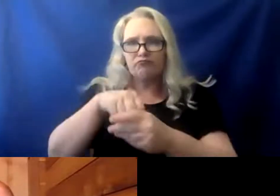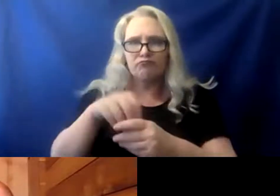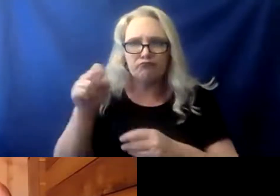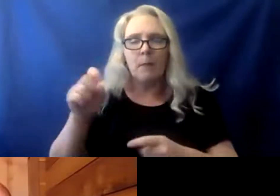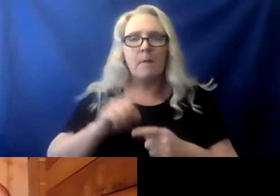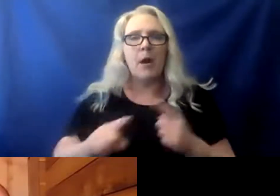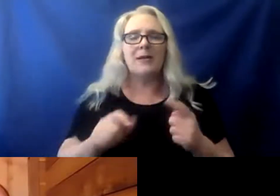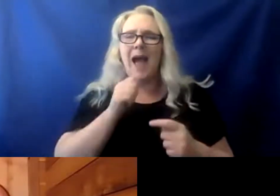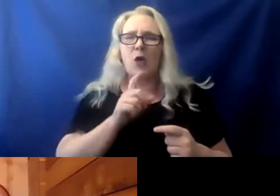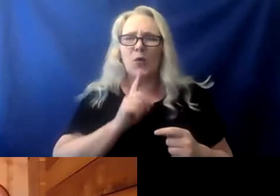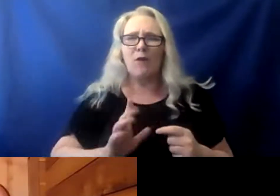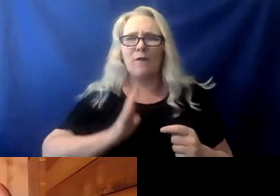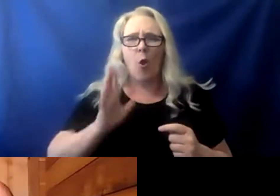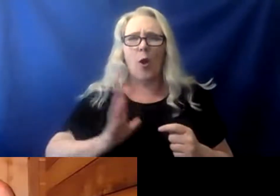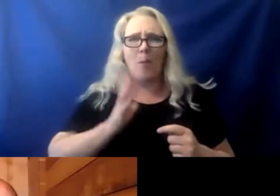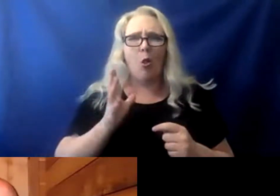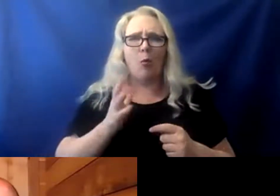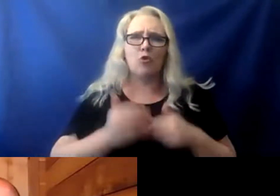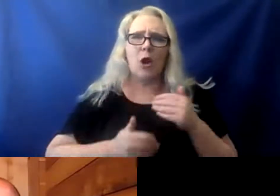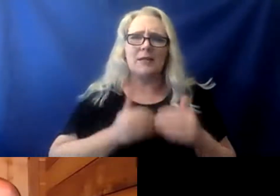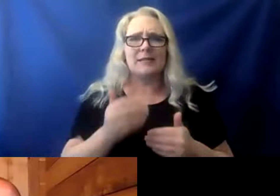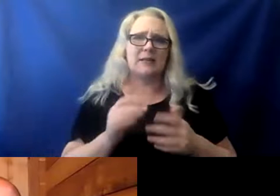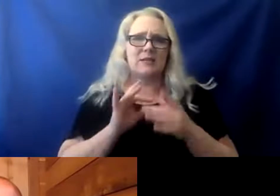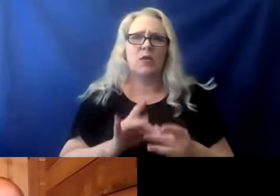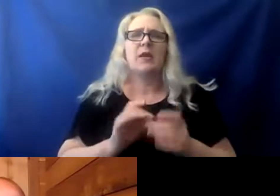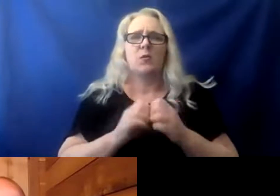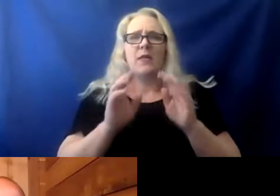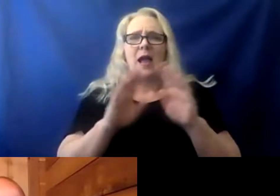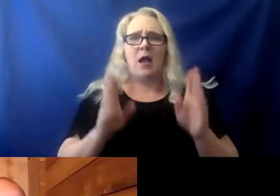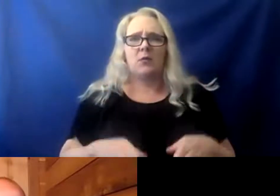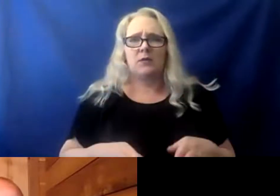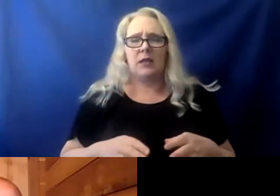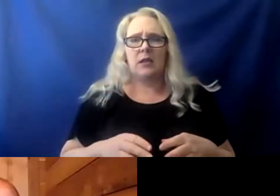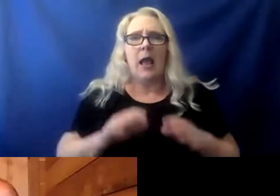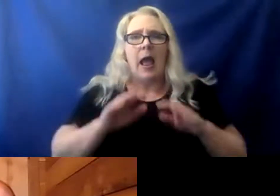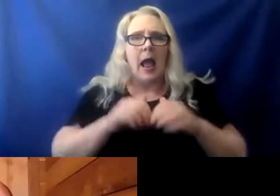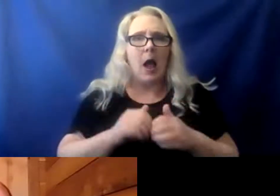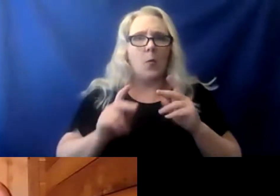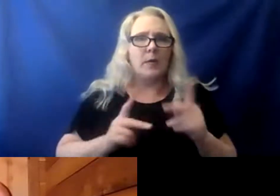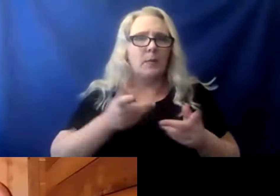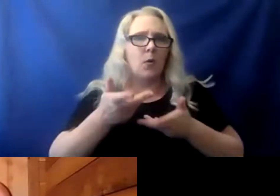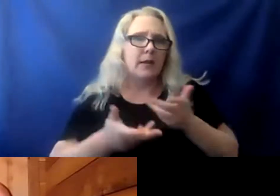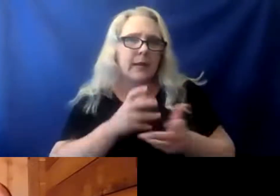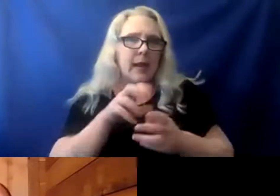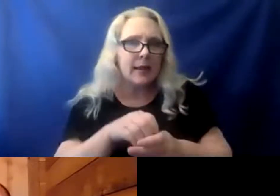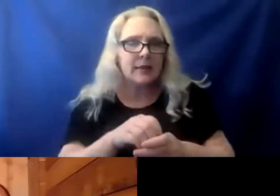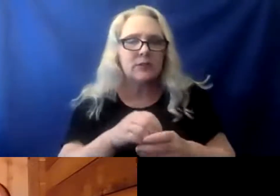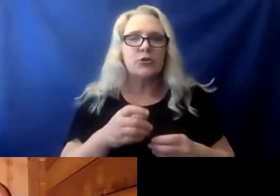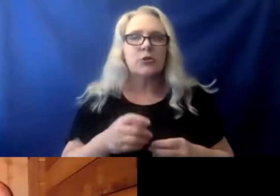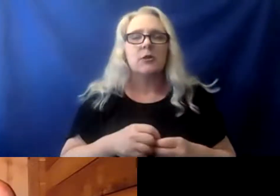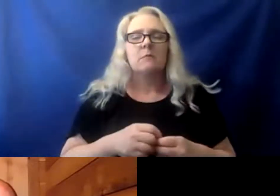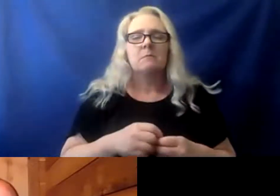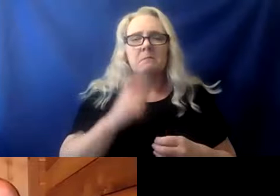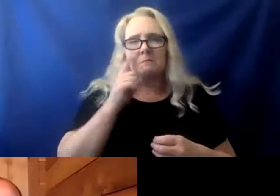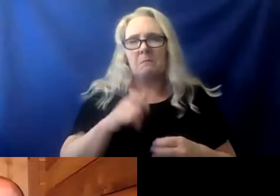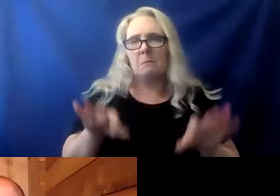real formal process on the housing piece for how stakeholders are engaging and seeing work of agency. So I can see that as an important